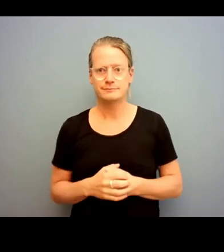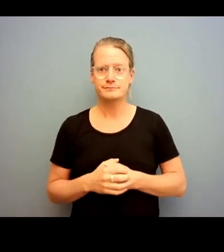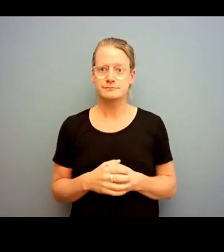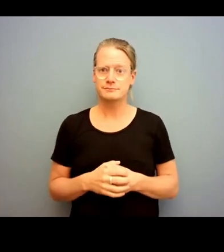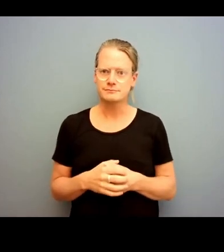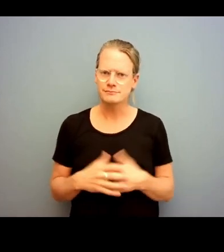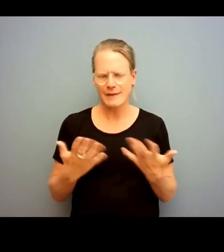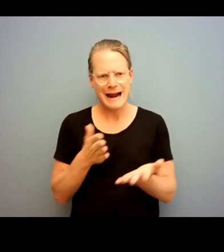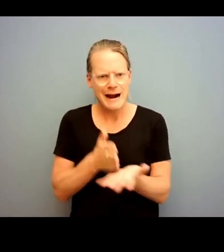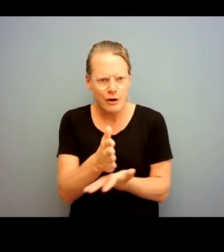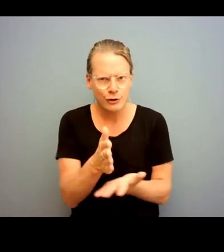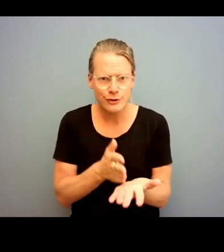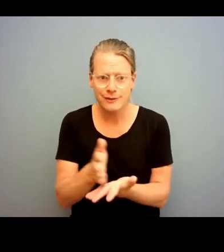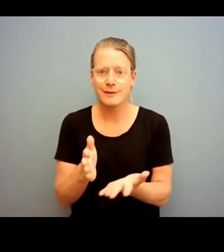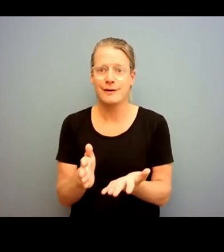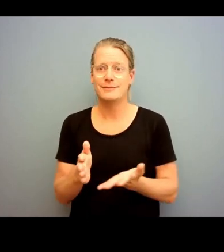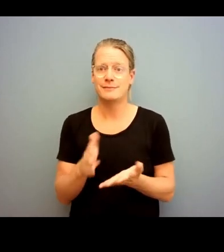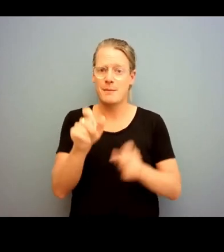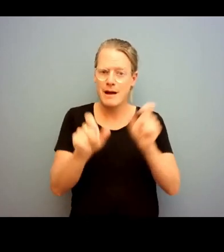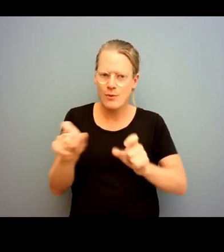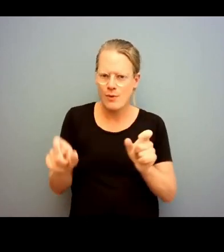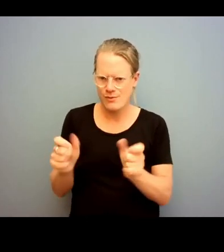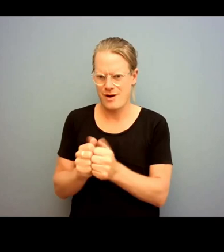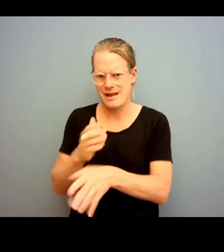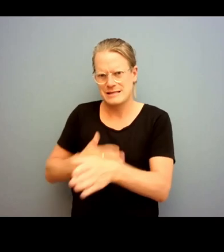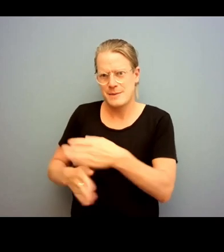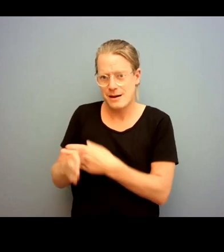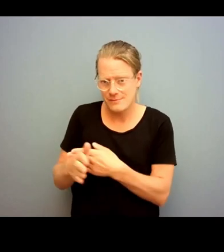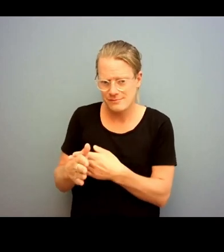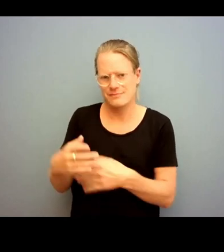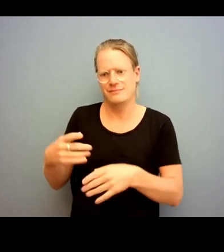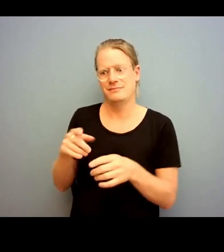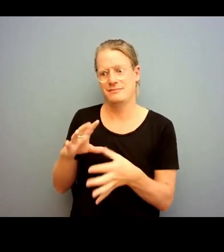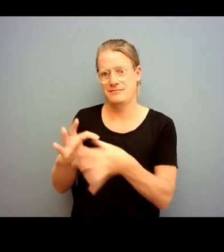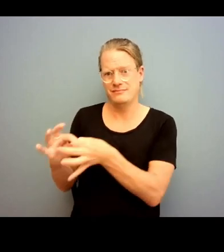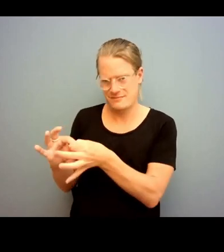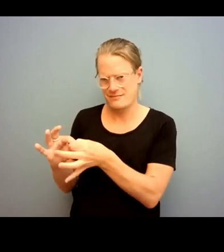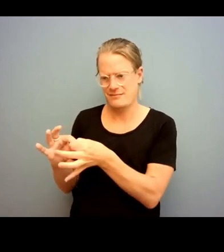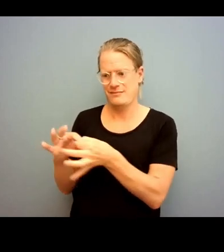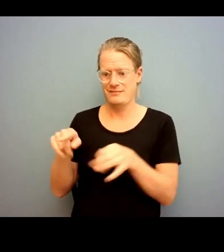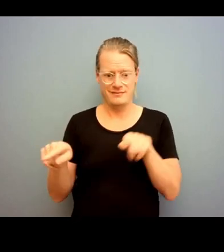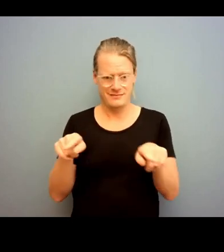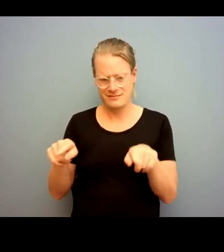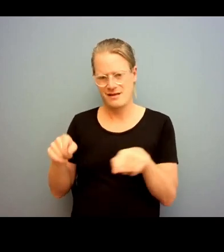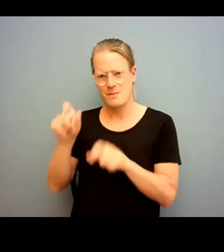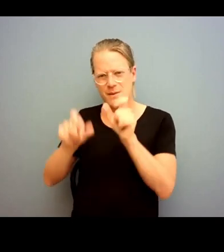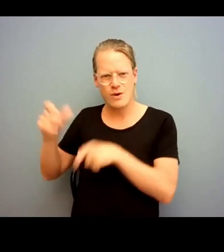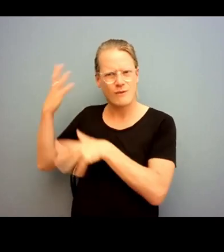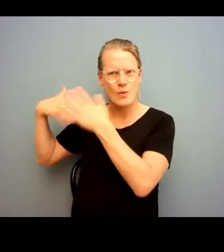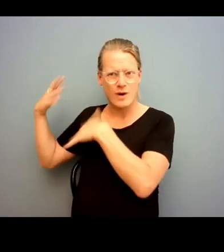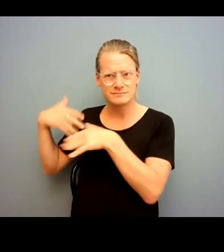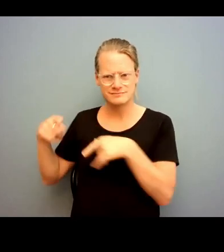with disabilities and Indigenous persons intersect and are protected by the Human